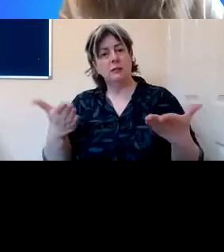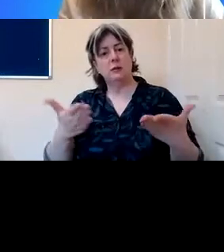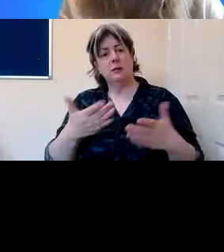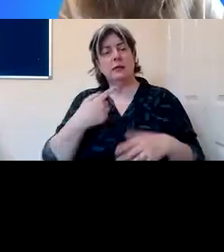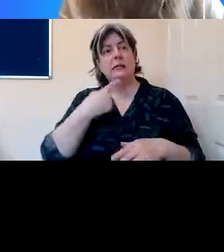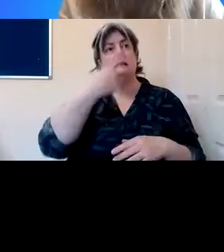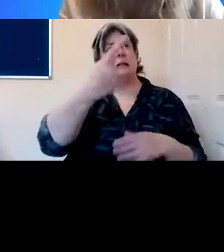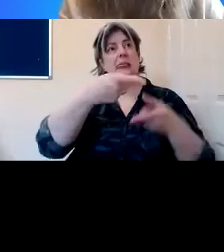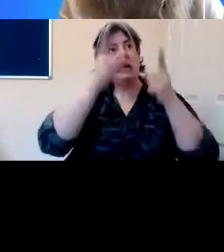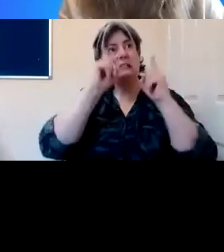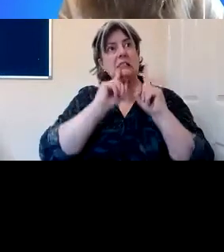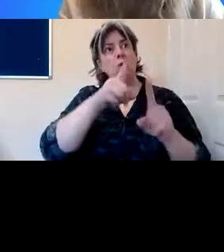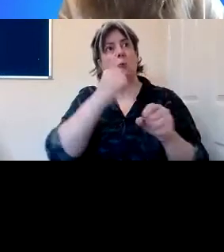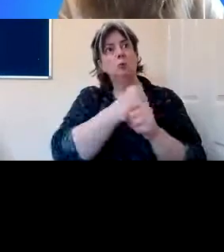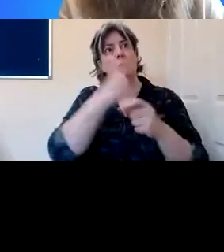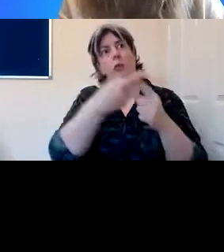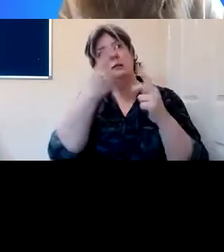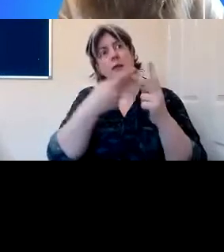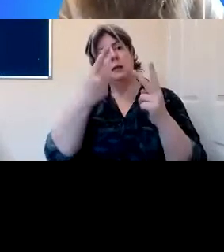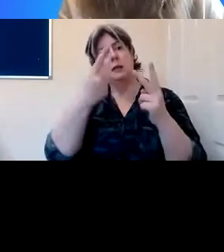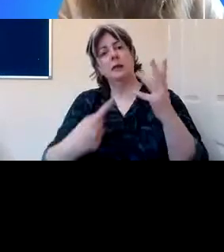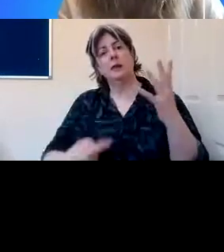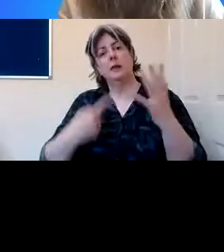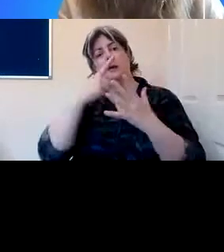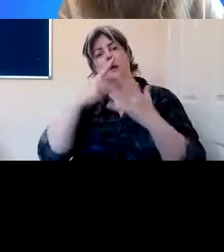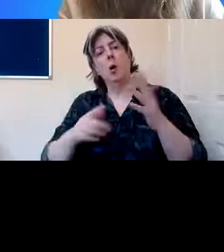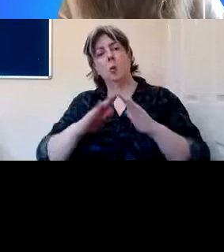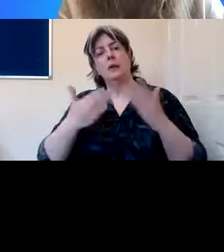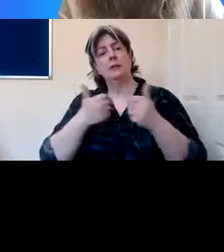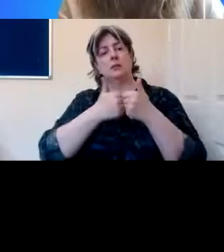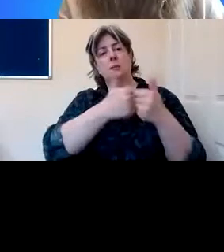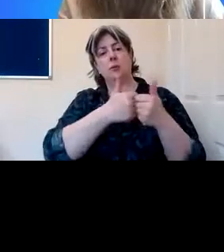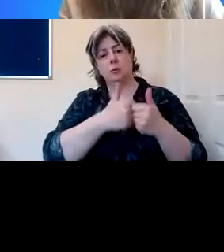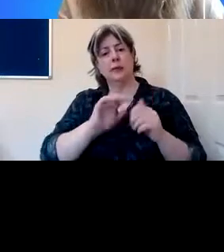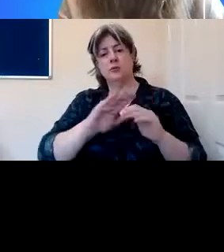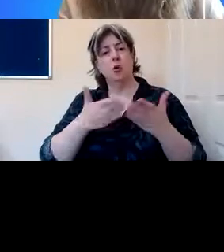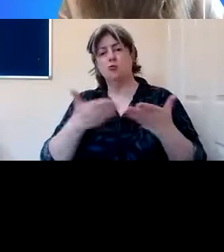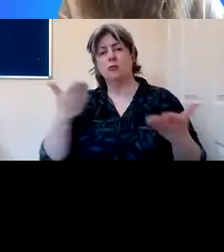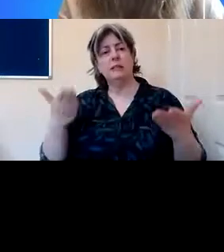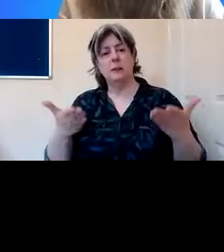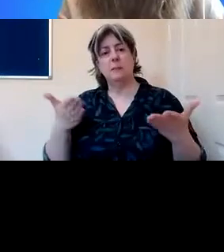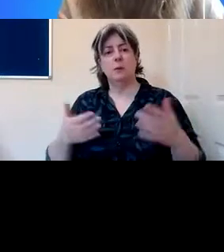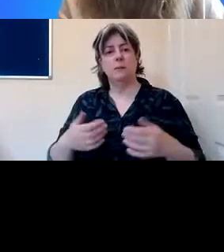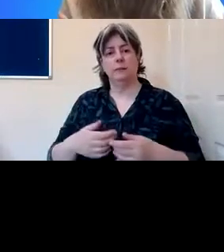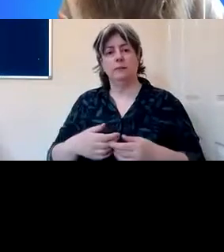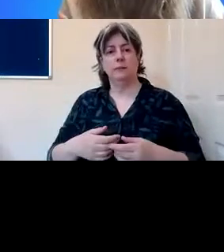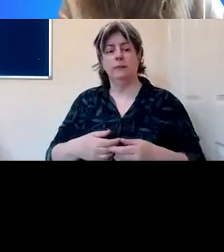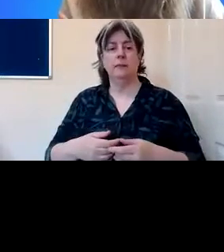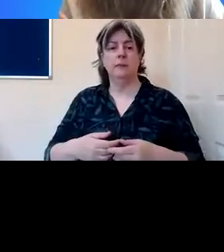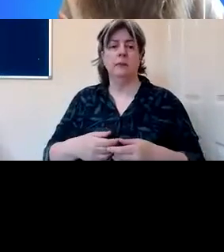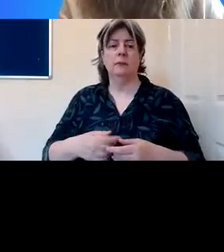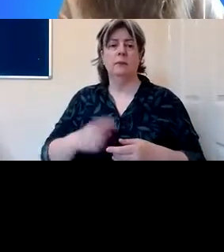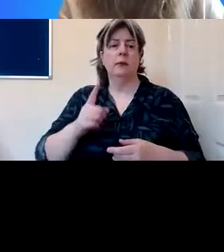you're going to do all those things without a framework of support to help you do that. That is not reasonable. But I think, you know, we need to see